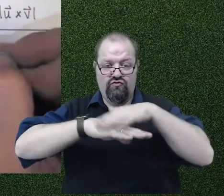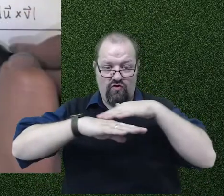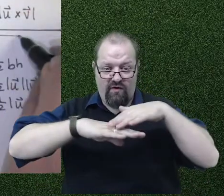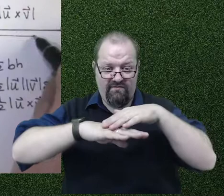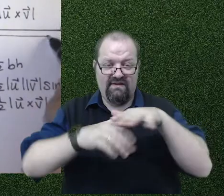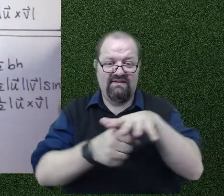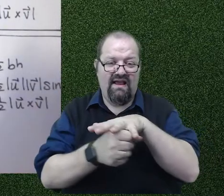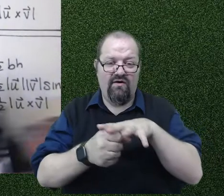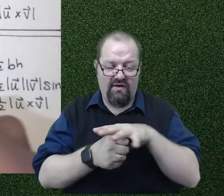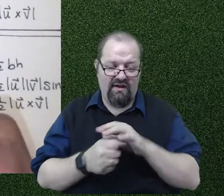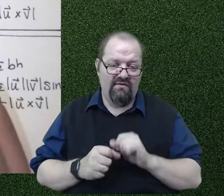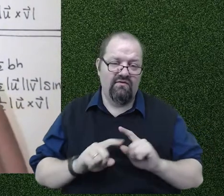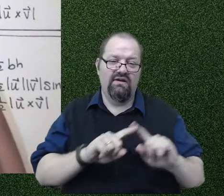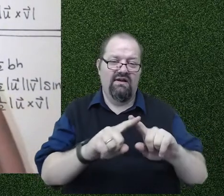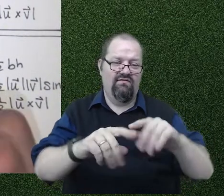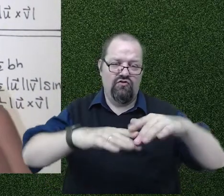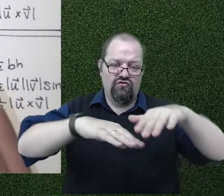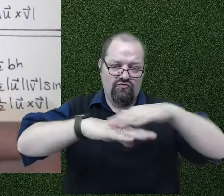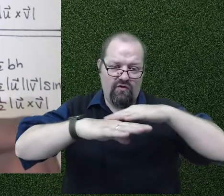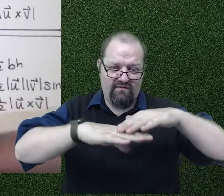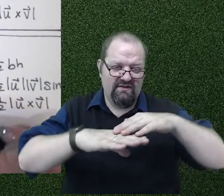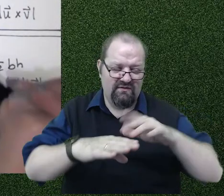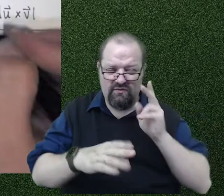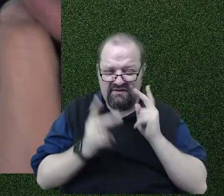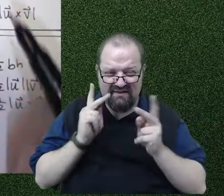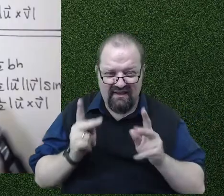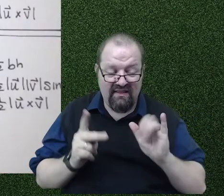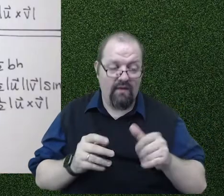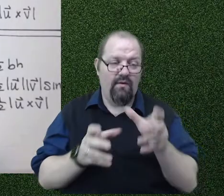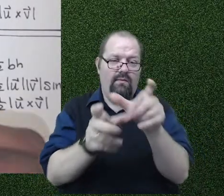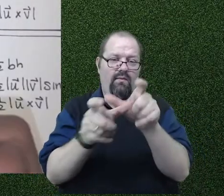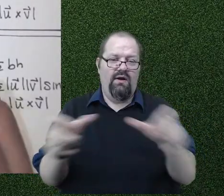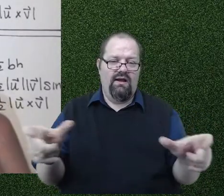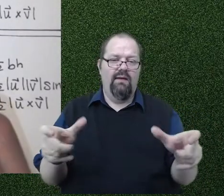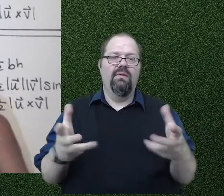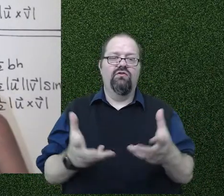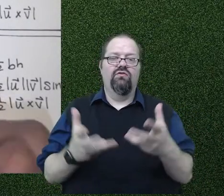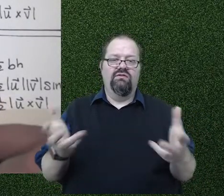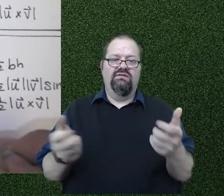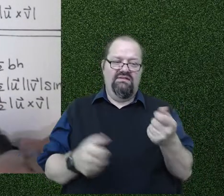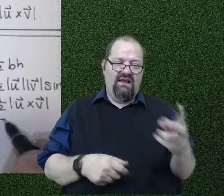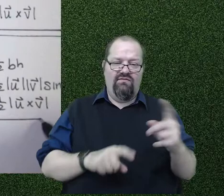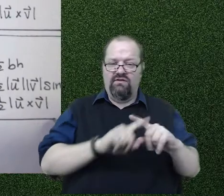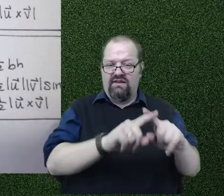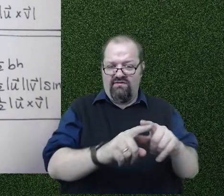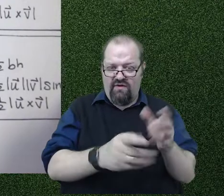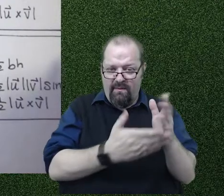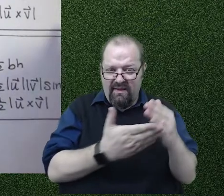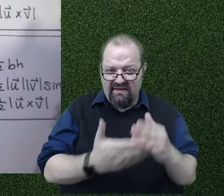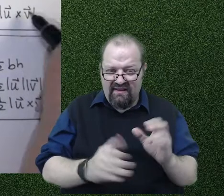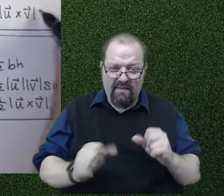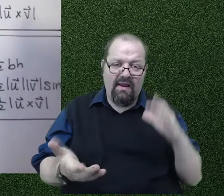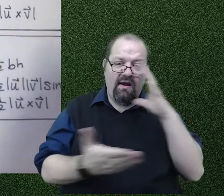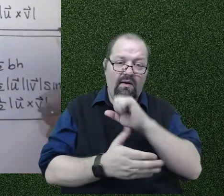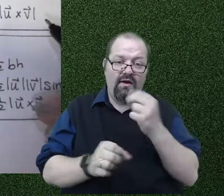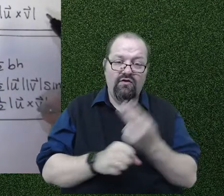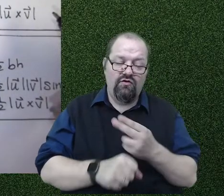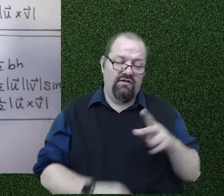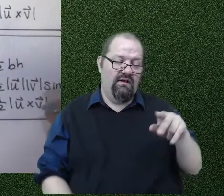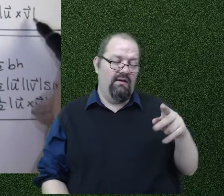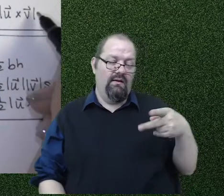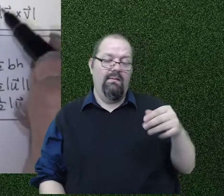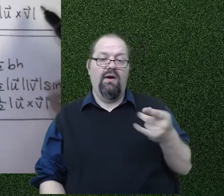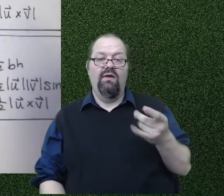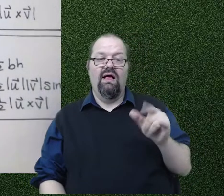of surfaces. We break them up into a bunch of little pieces that can be approximated by parallelograms, and then we find